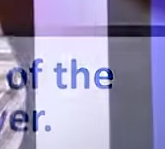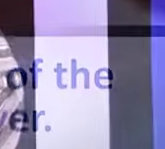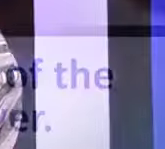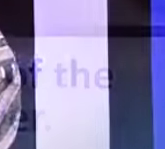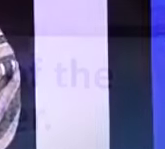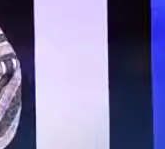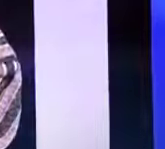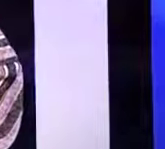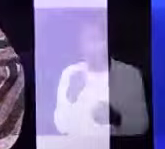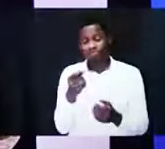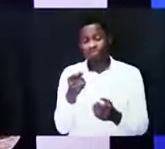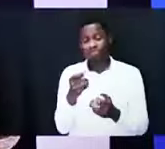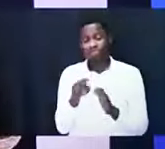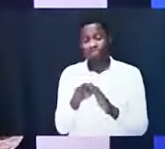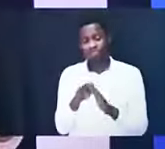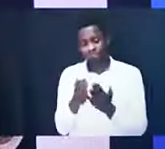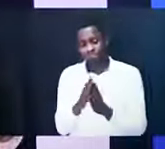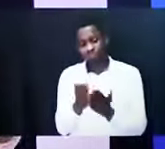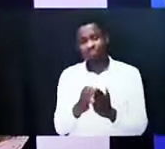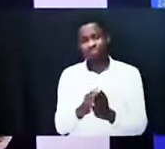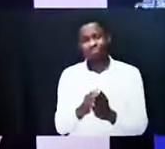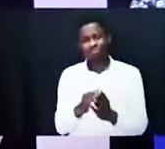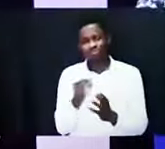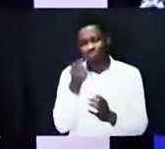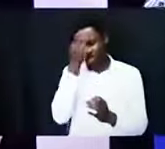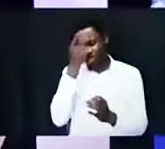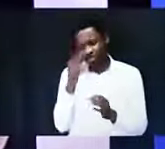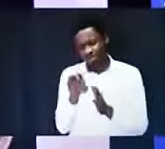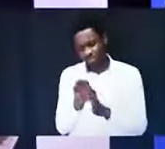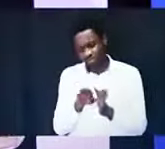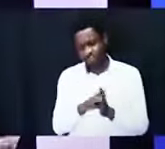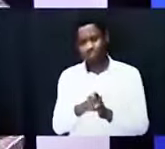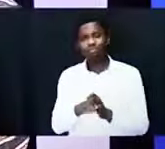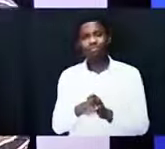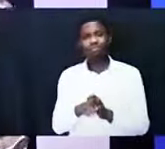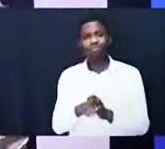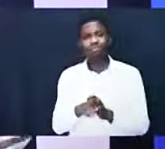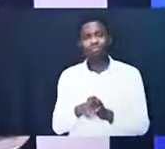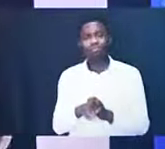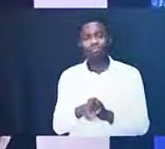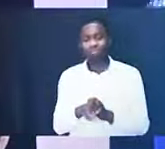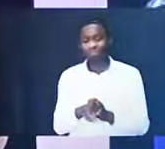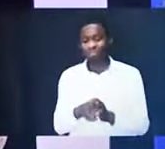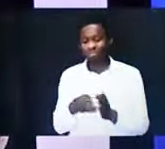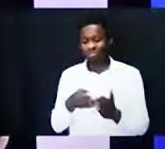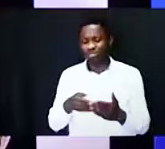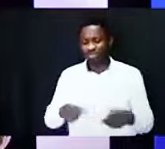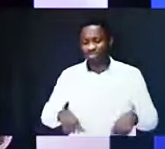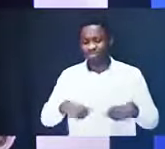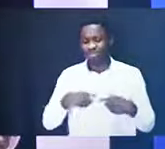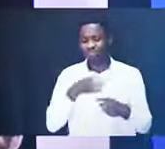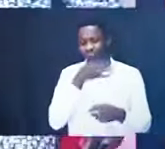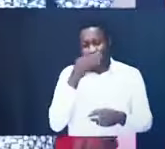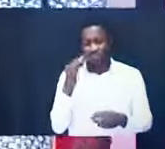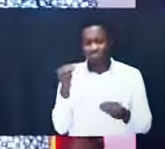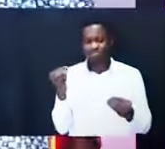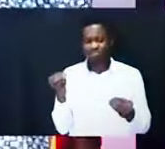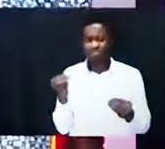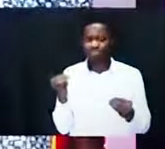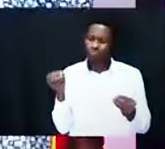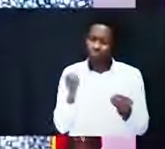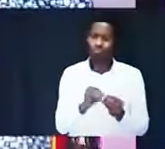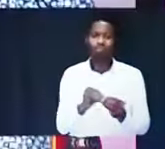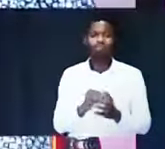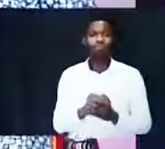what King James says. He understood scripture. And he led fasted life. He